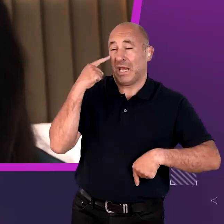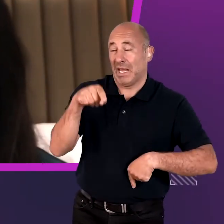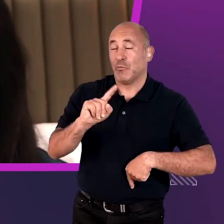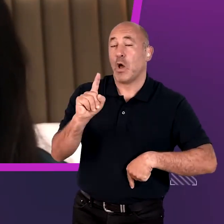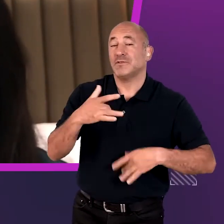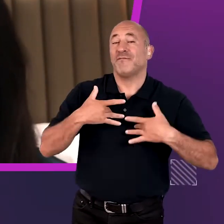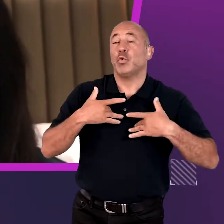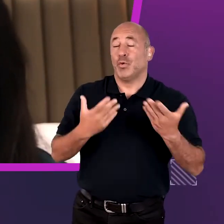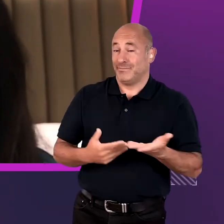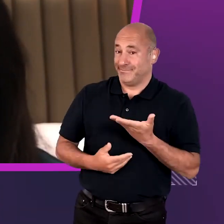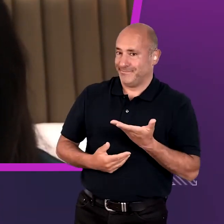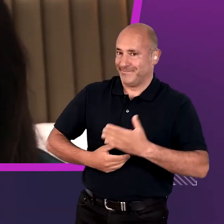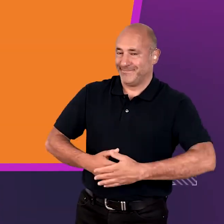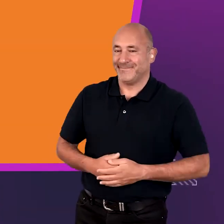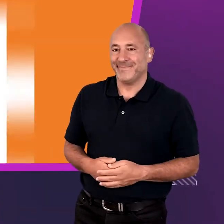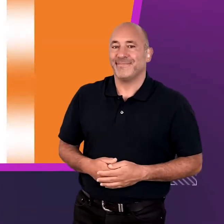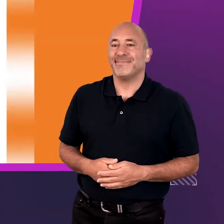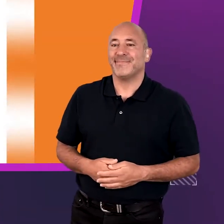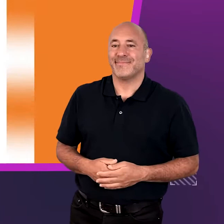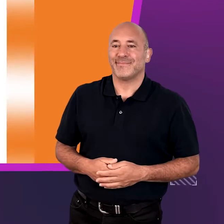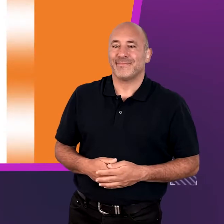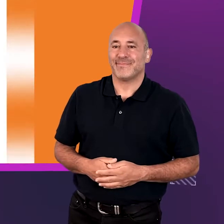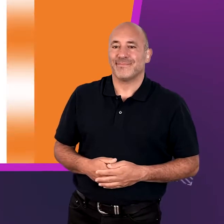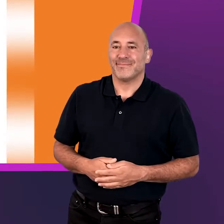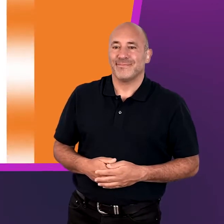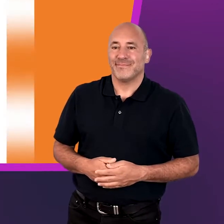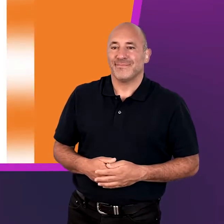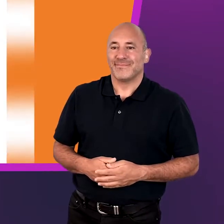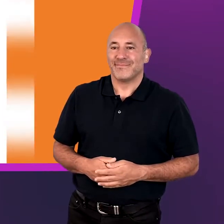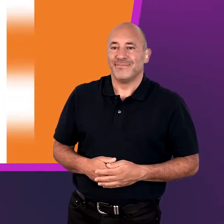of our colleagues think about it.